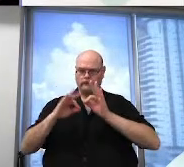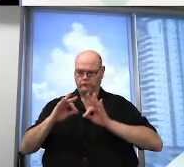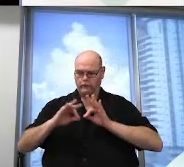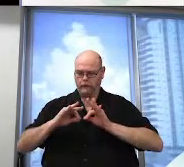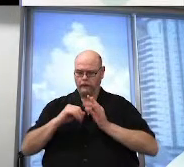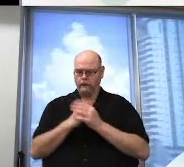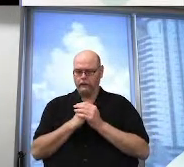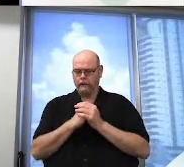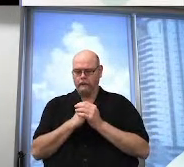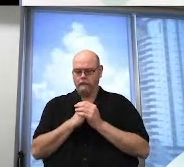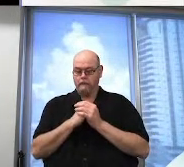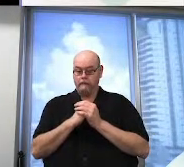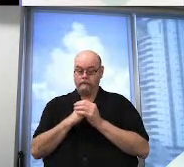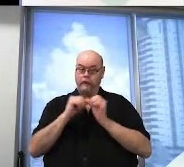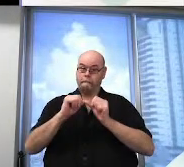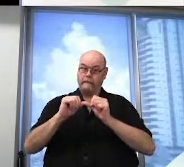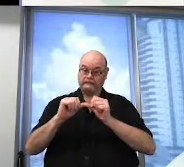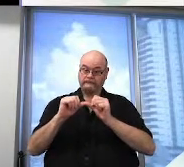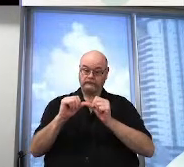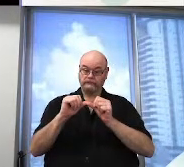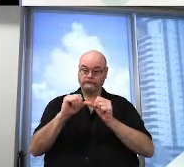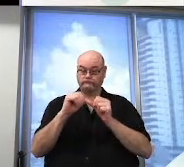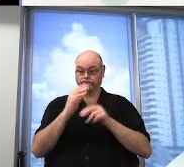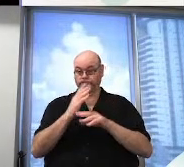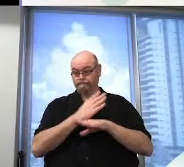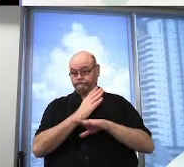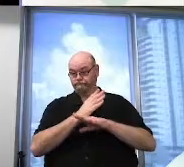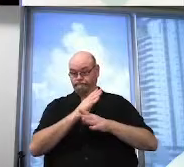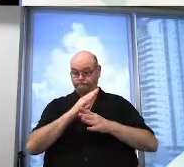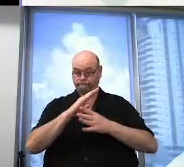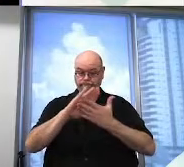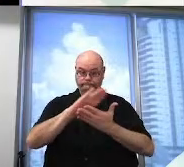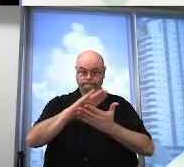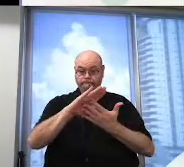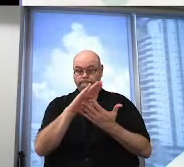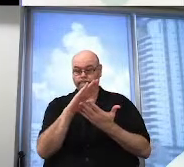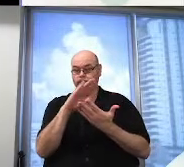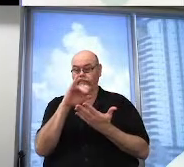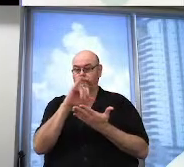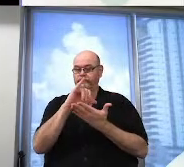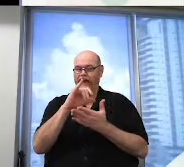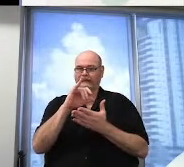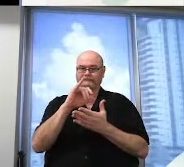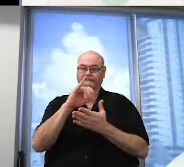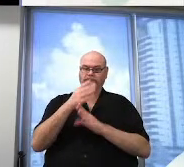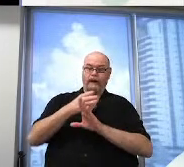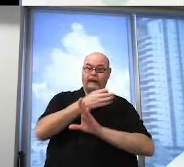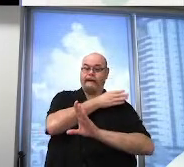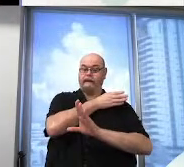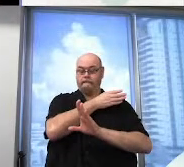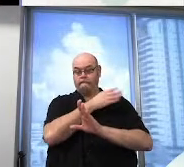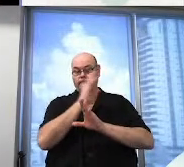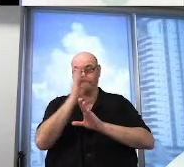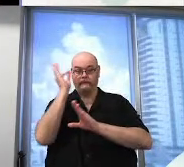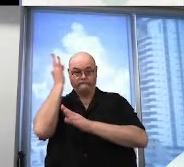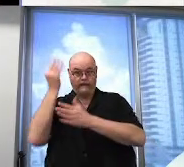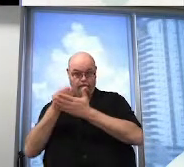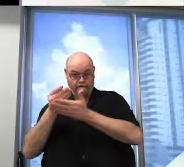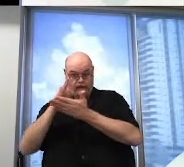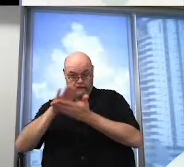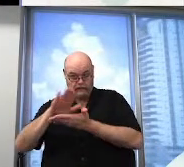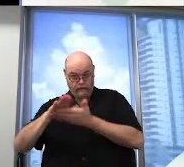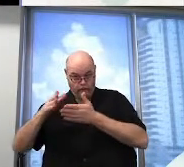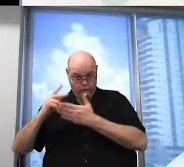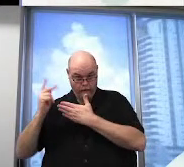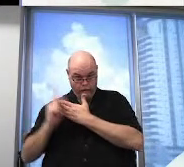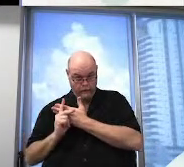that. The maintenance work is about working ahead of the federal funding clearing program.